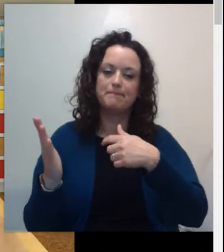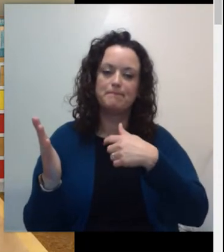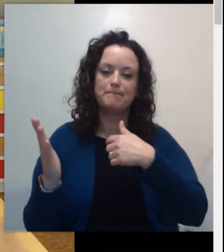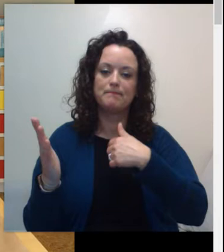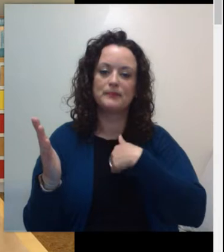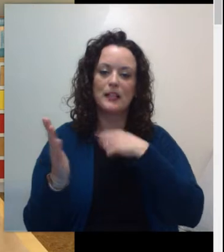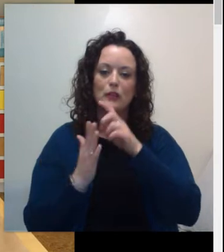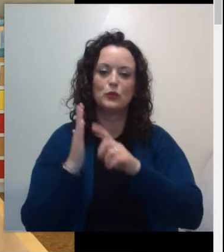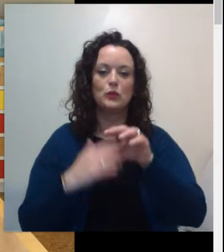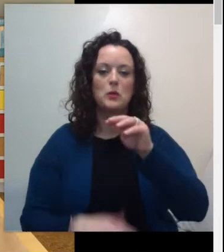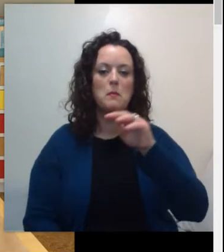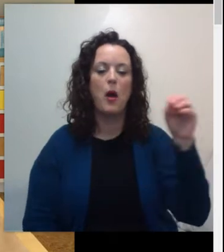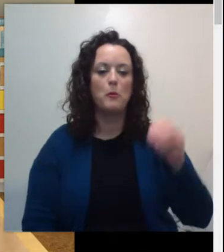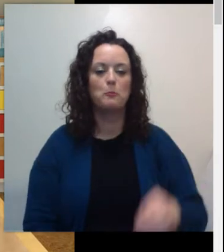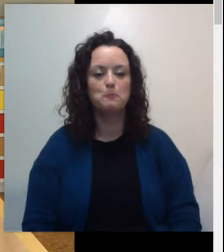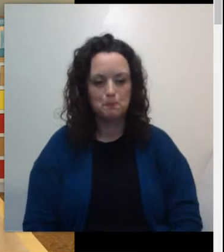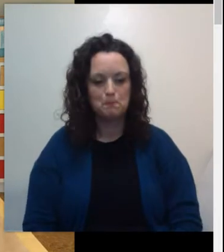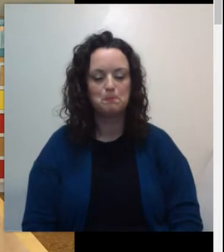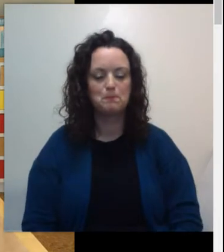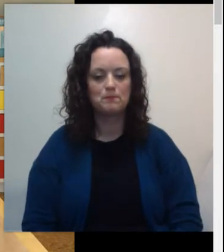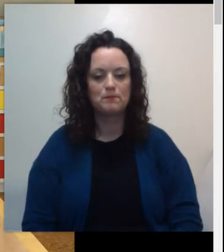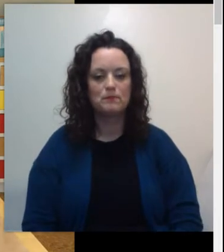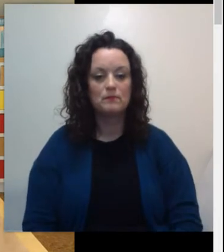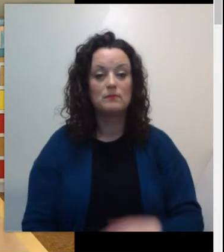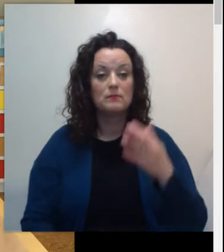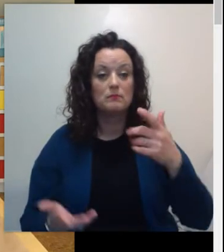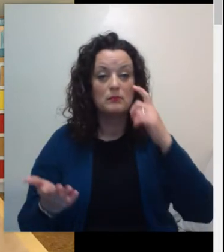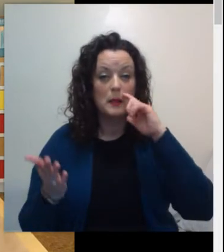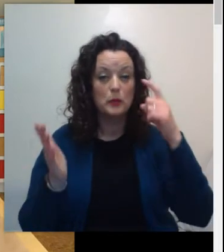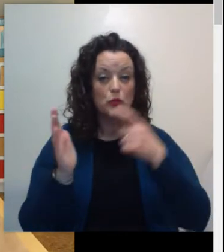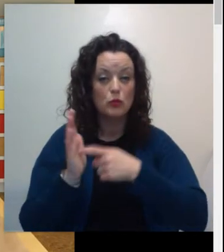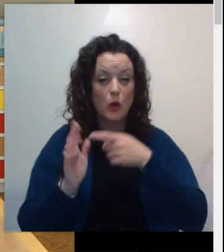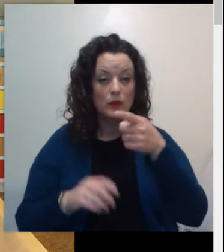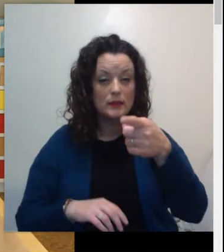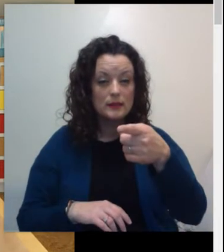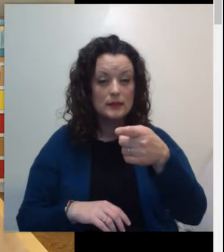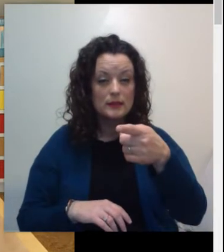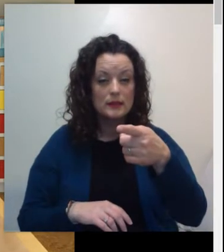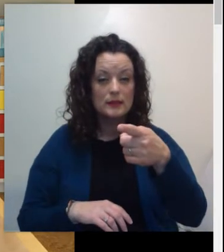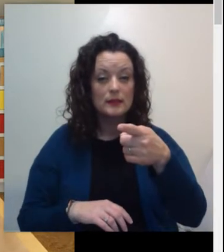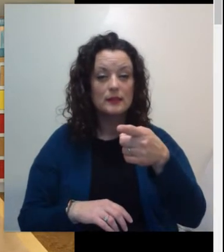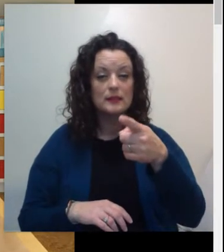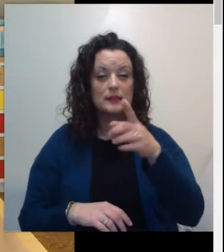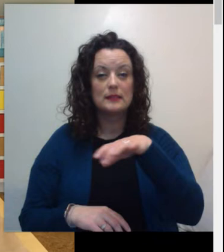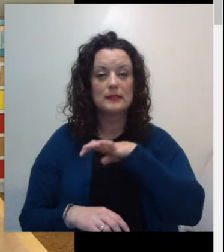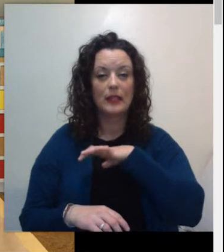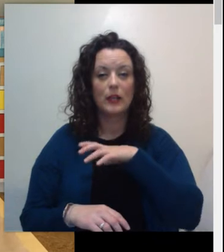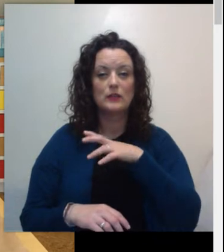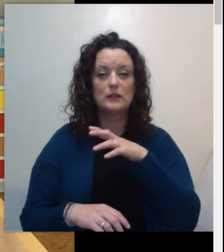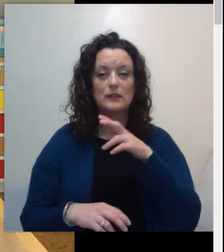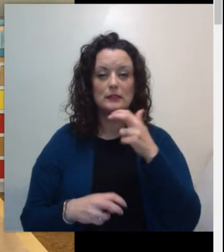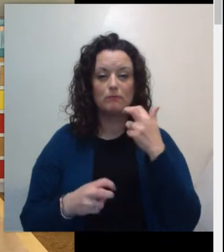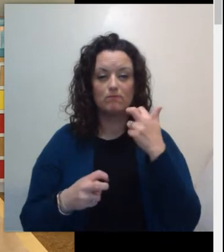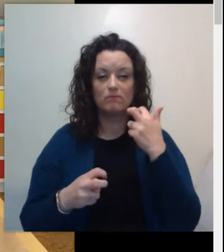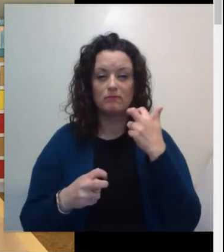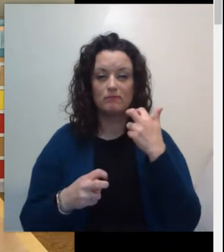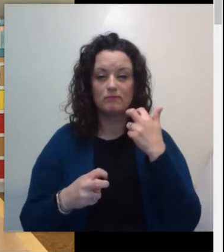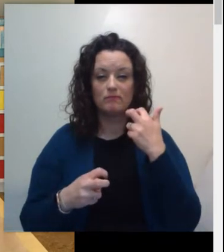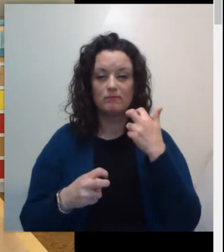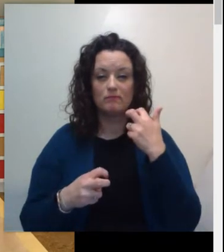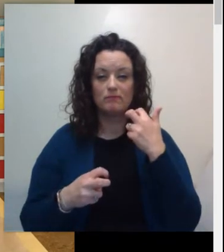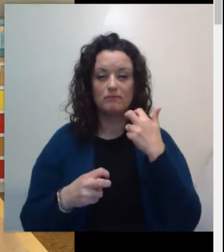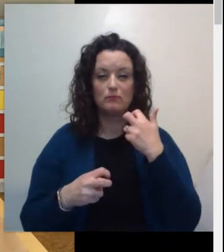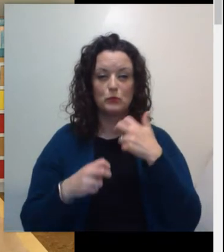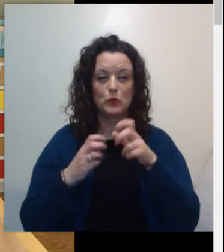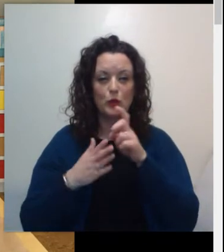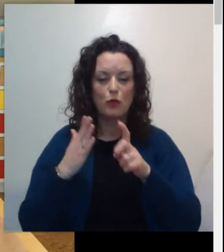There's Mo. One of the things you may notice about this character that makes him super tricky is he has no